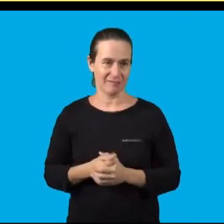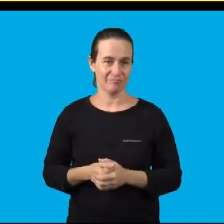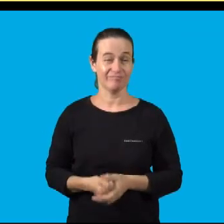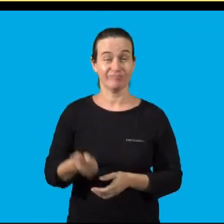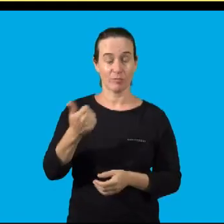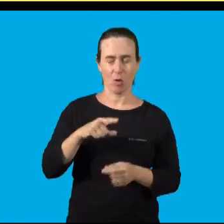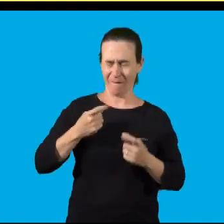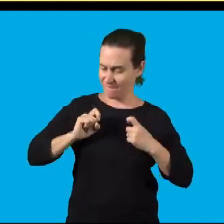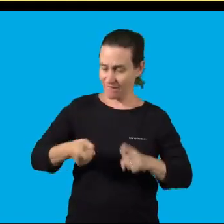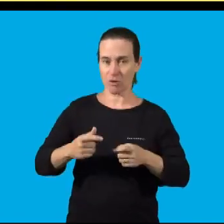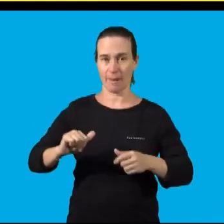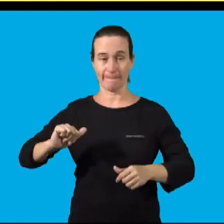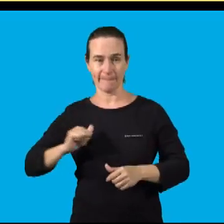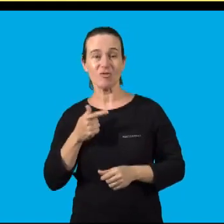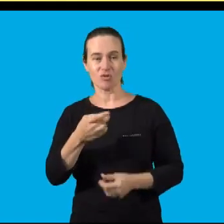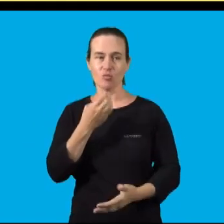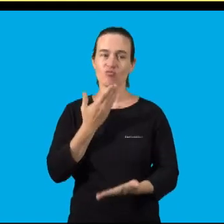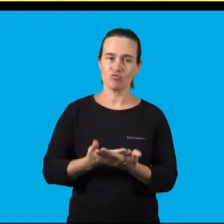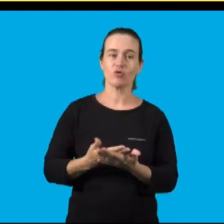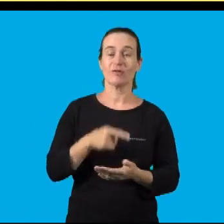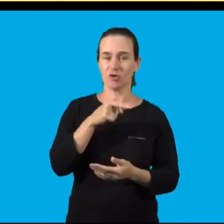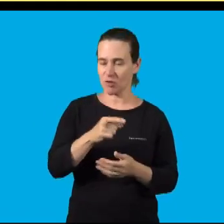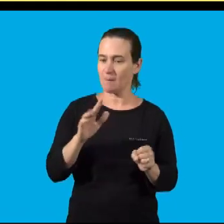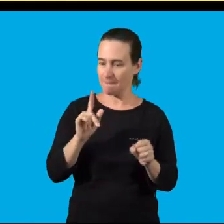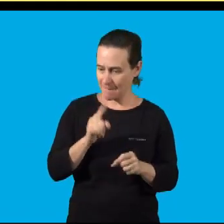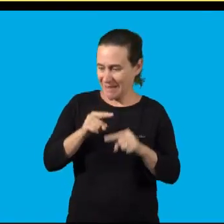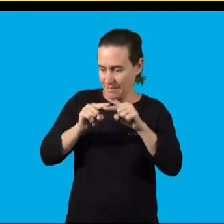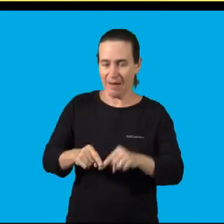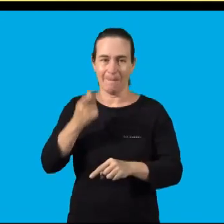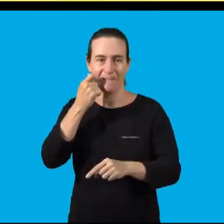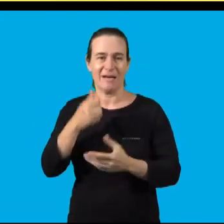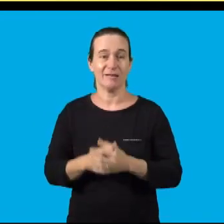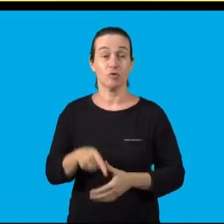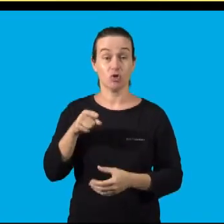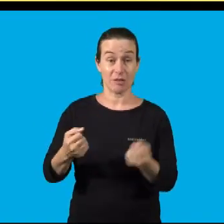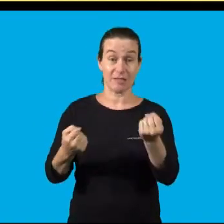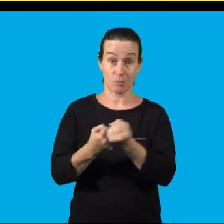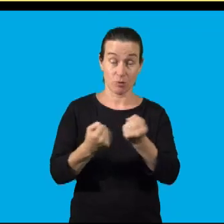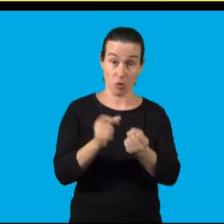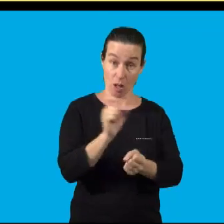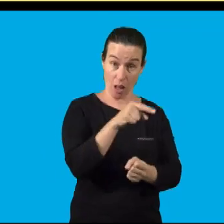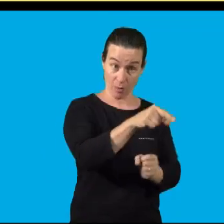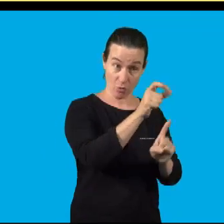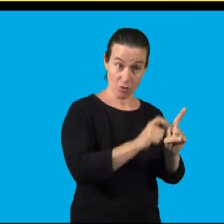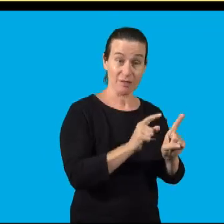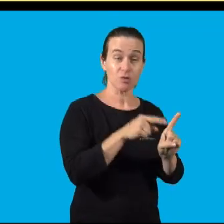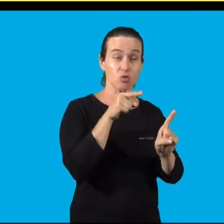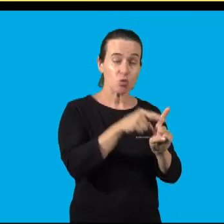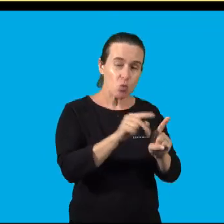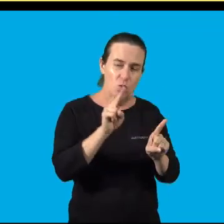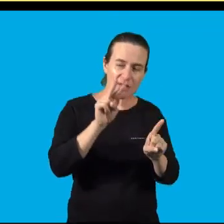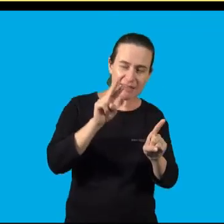life. Her hasty marriage is evidence of her reliance on men. She supports Claudius's decision